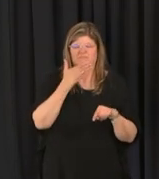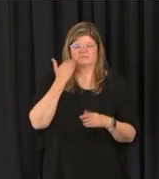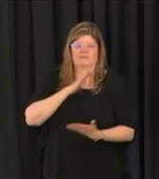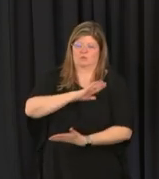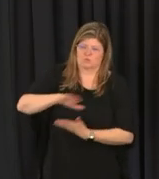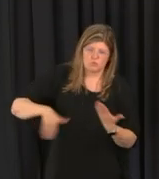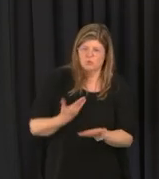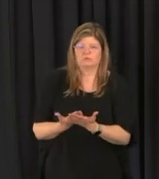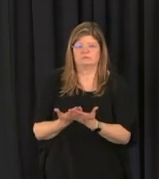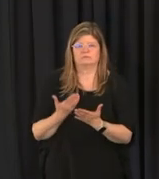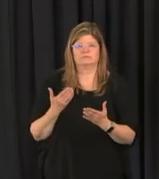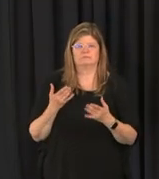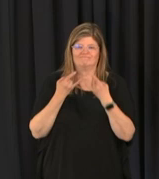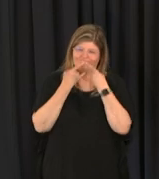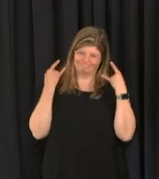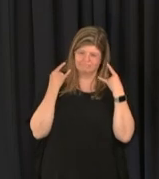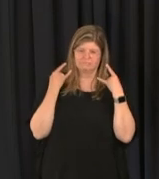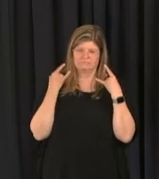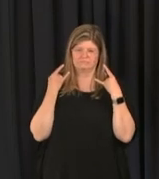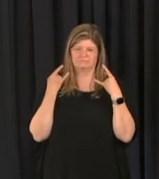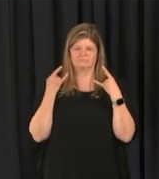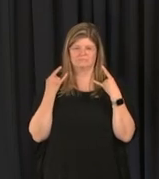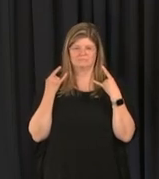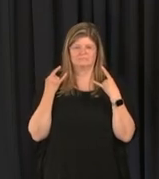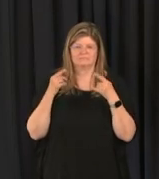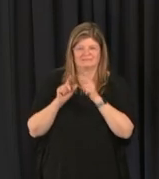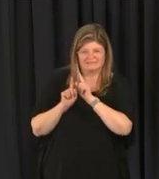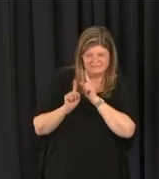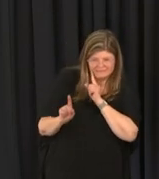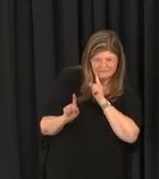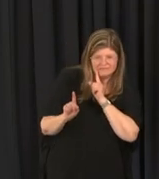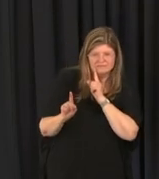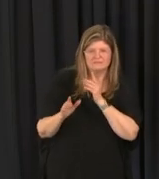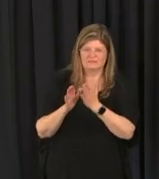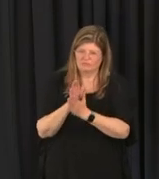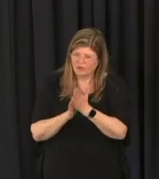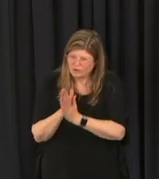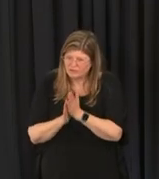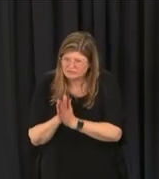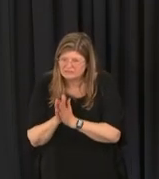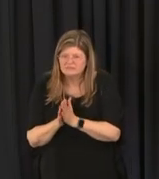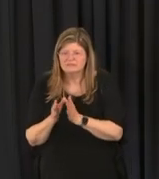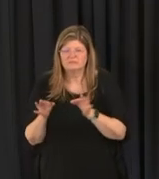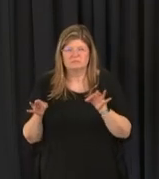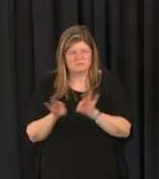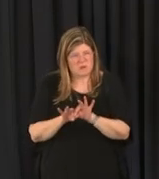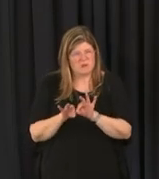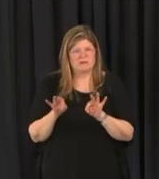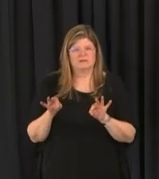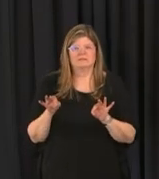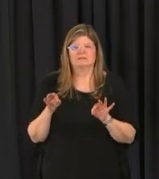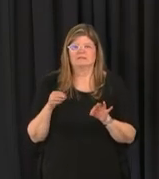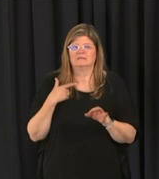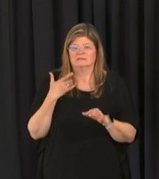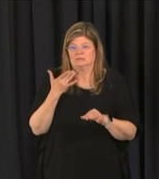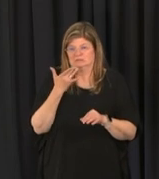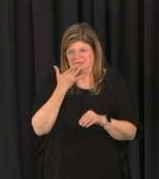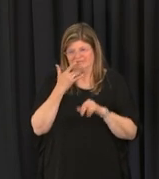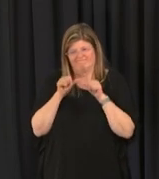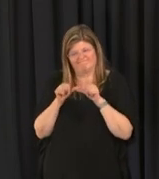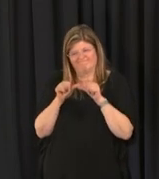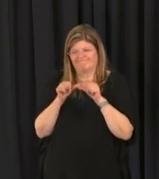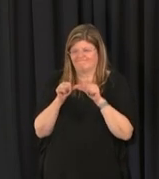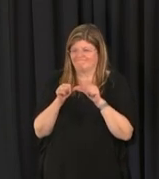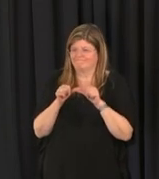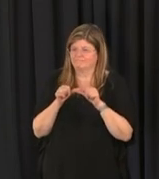mask and social distance and practice good hand hygiene as part of those visits. And again, it would be preferable to continue